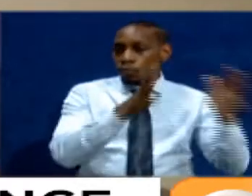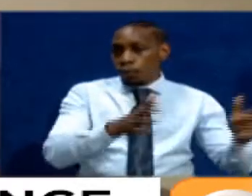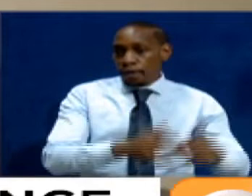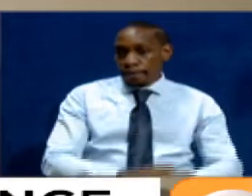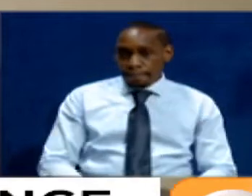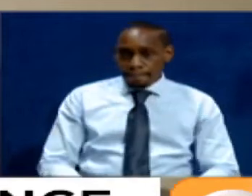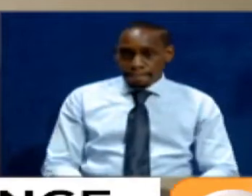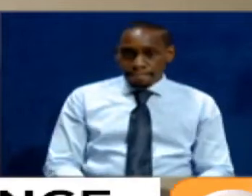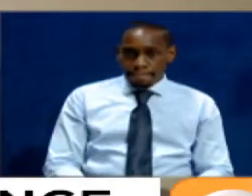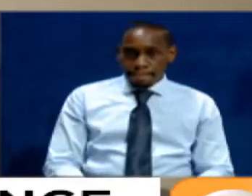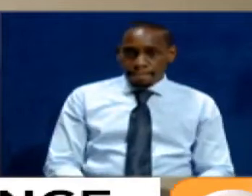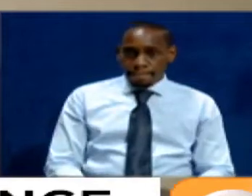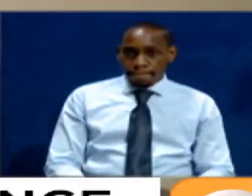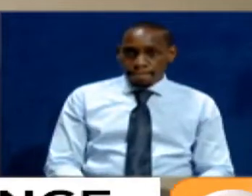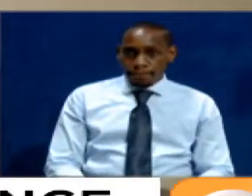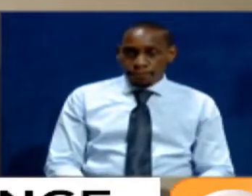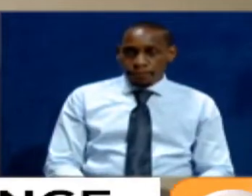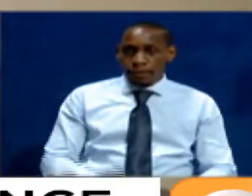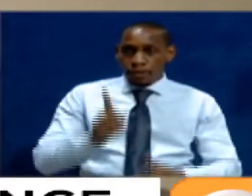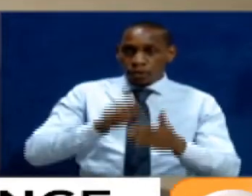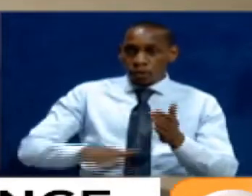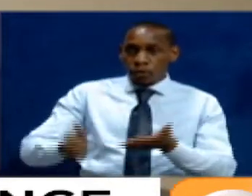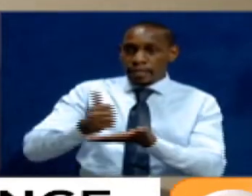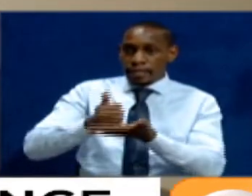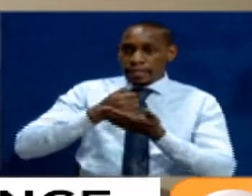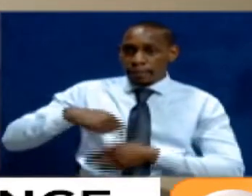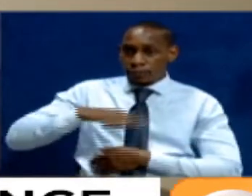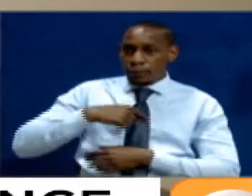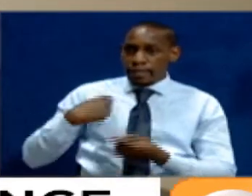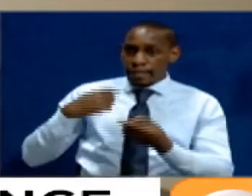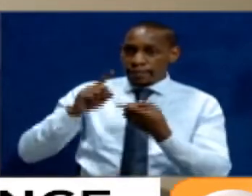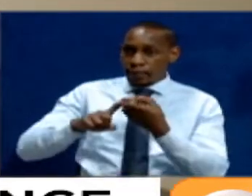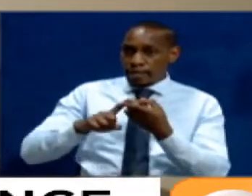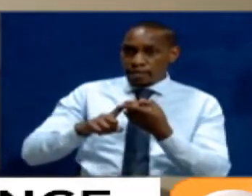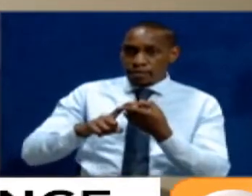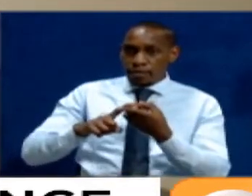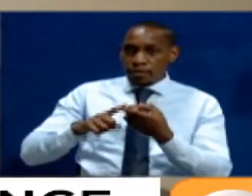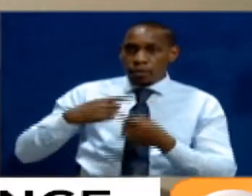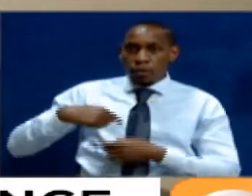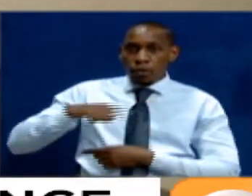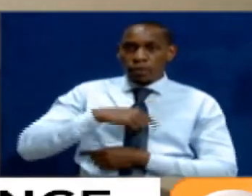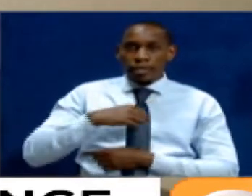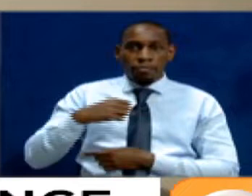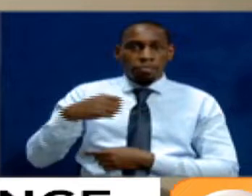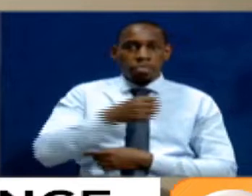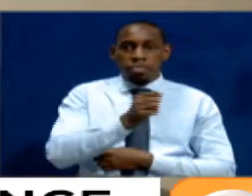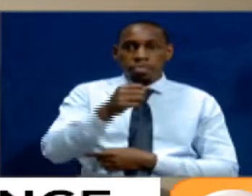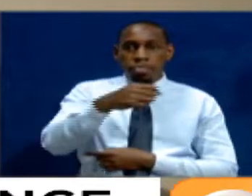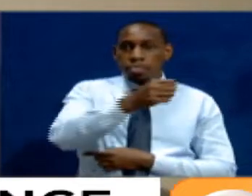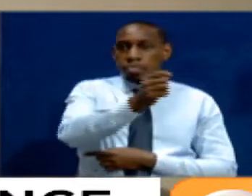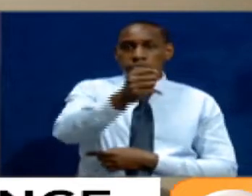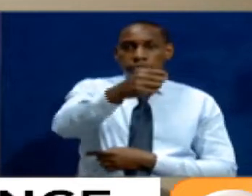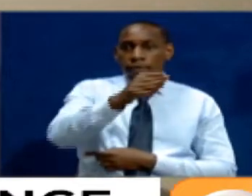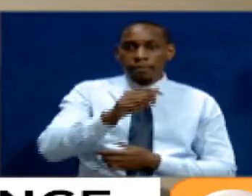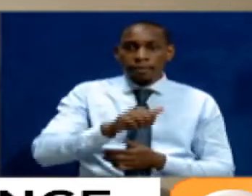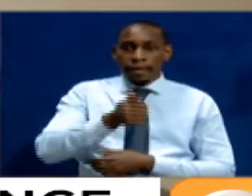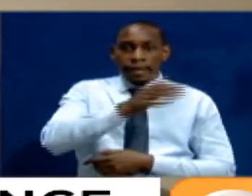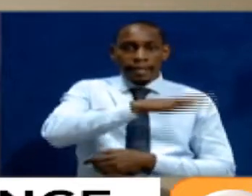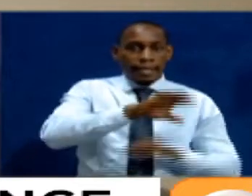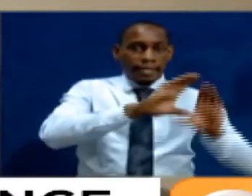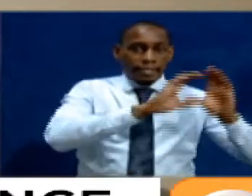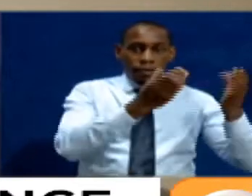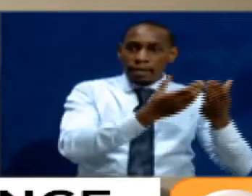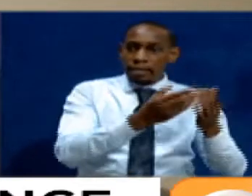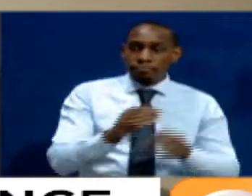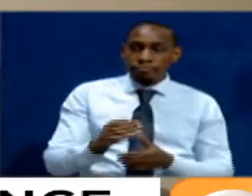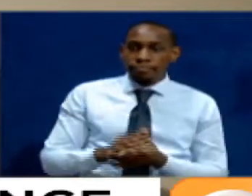disaster. What has helped us? Number one, we don't move around as easily as people do in other parts of the